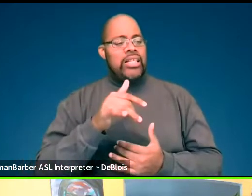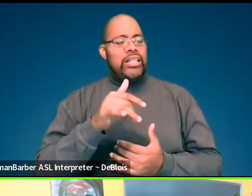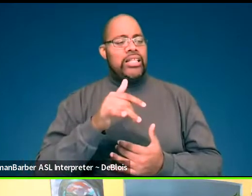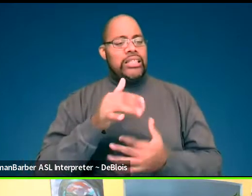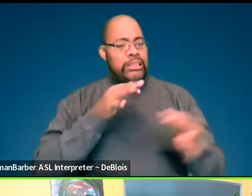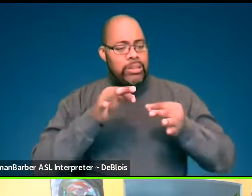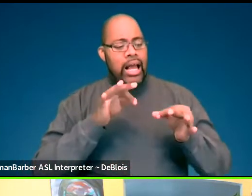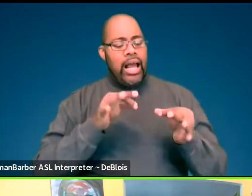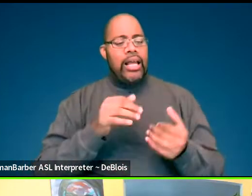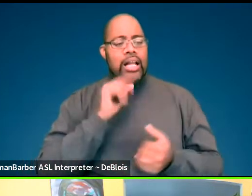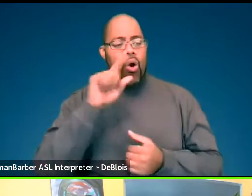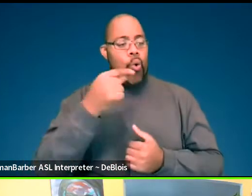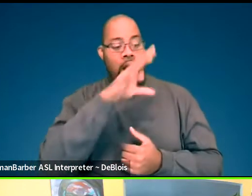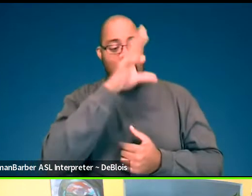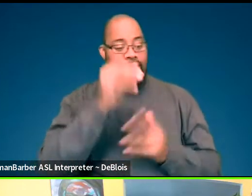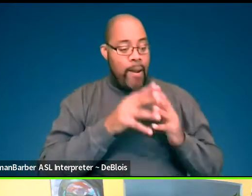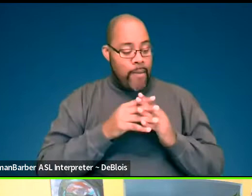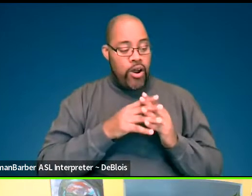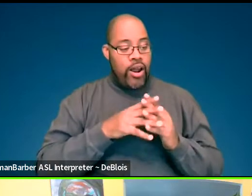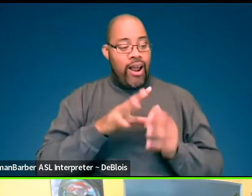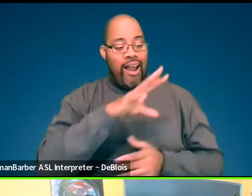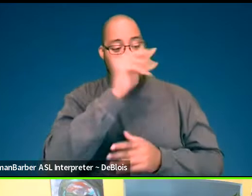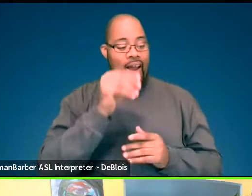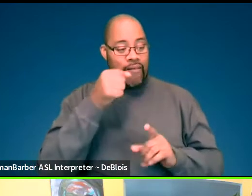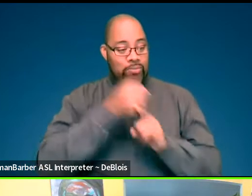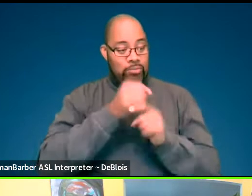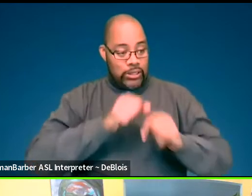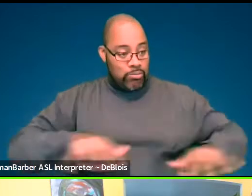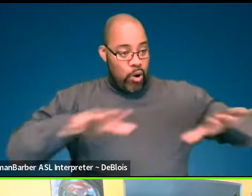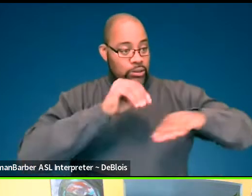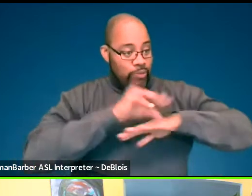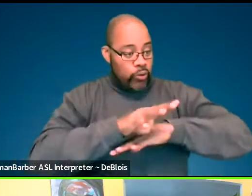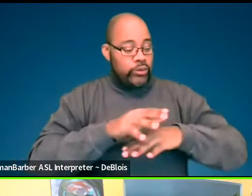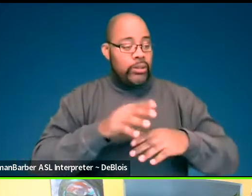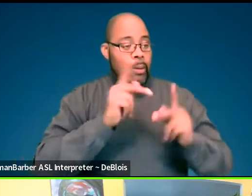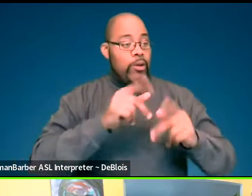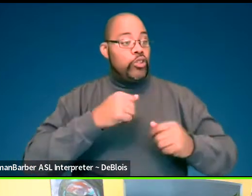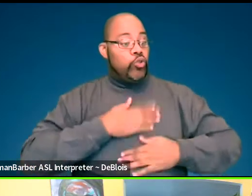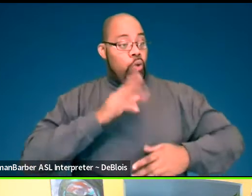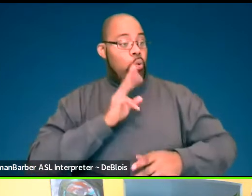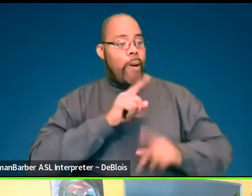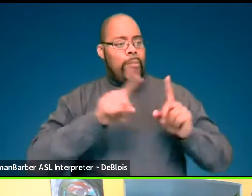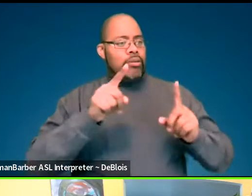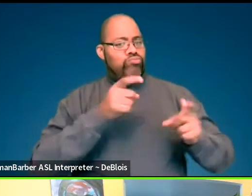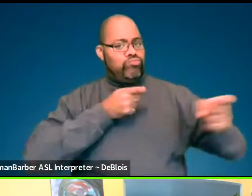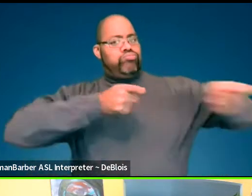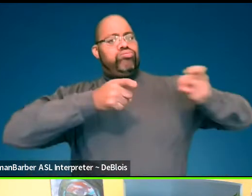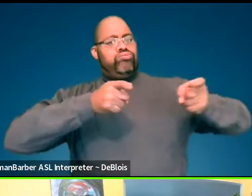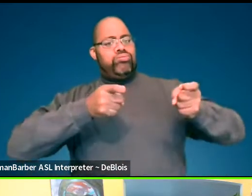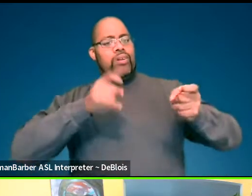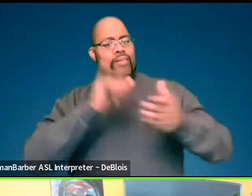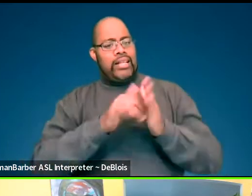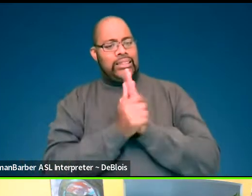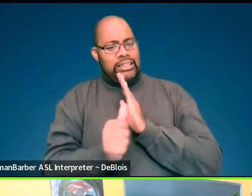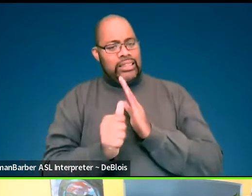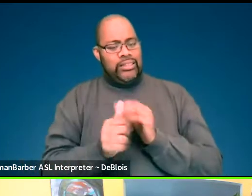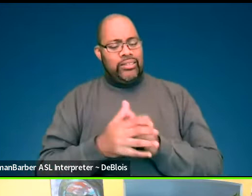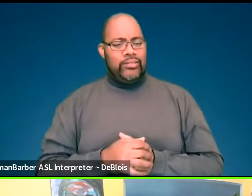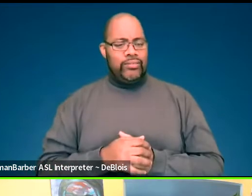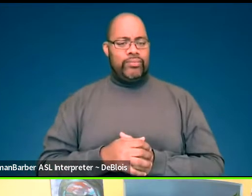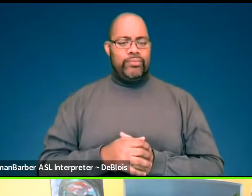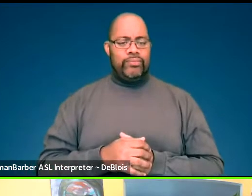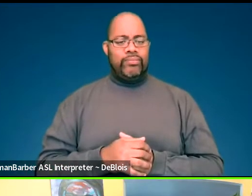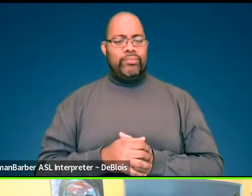not only African Americans and African diasporic people enjoying the water, but being masters at the skill and craft